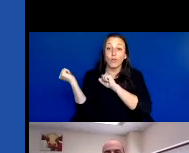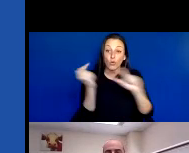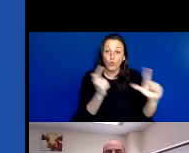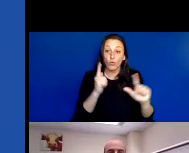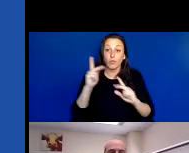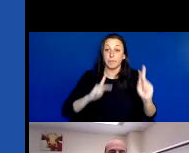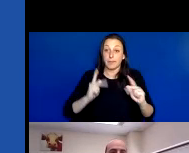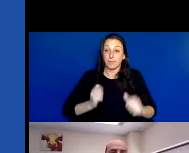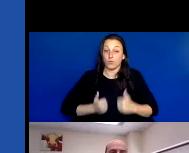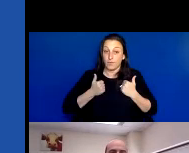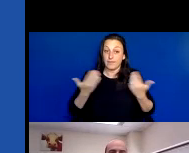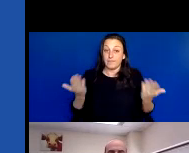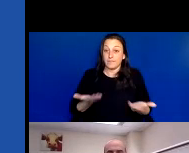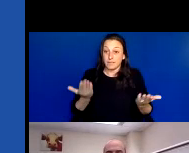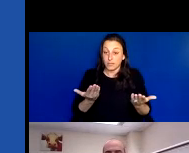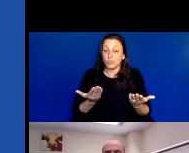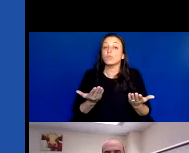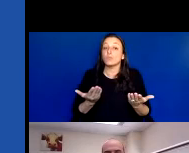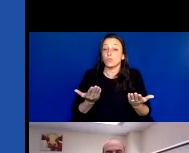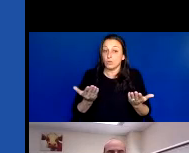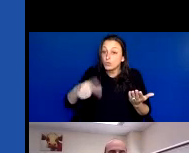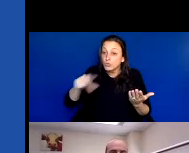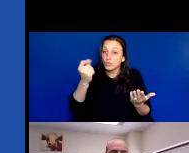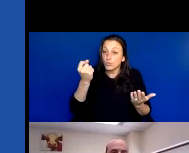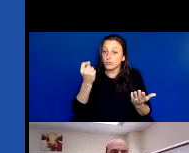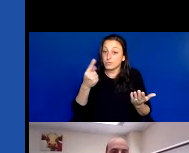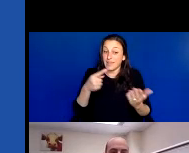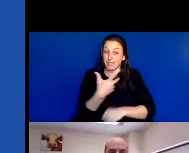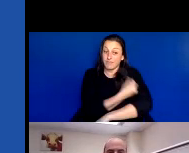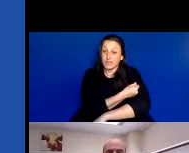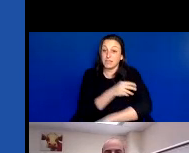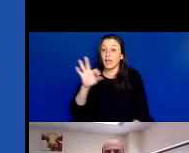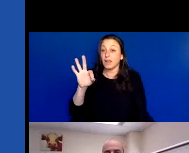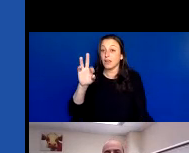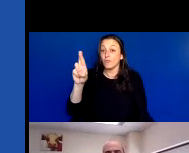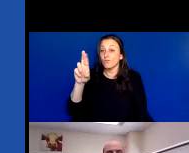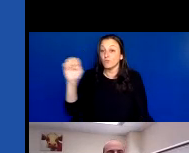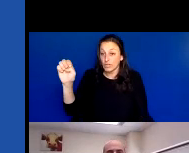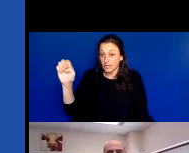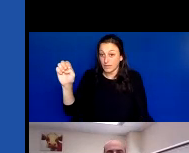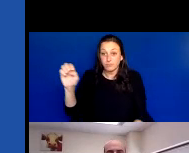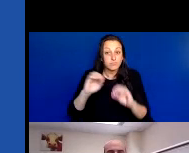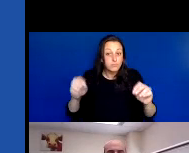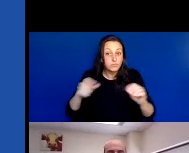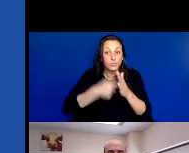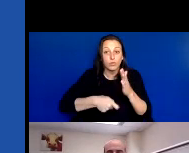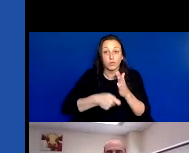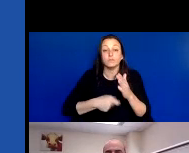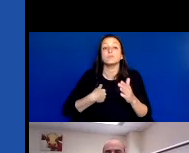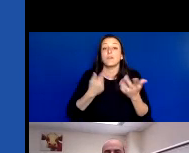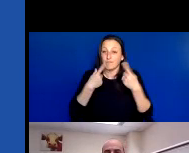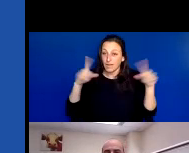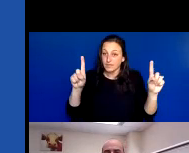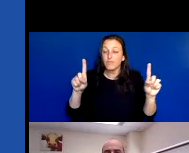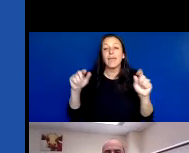Coloradans understand that this vaccine is free, that it is effective, and we want to make sure that everybody knows where they